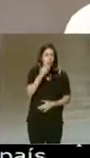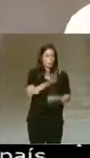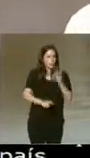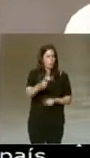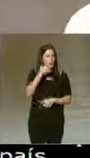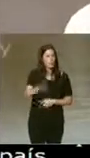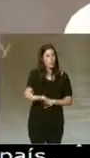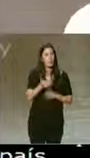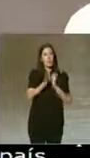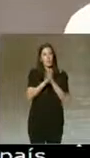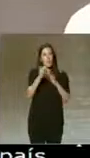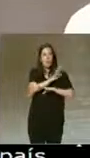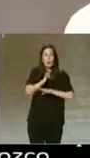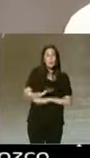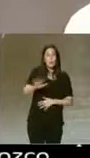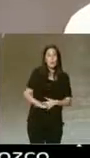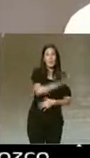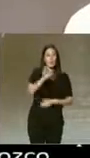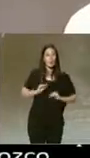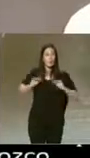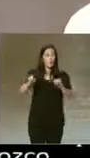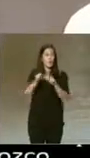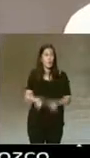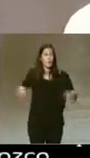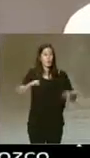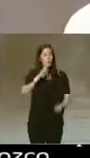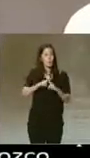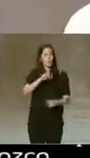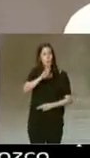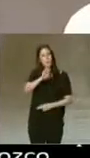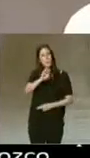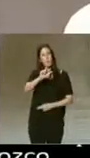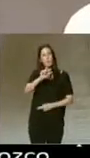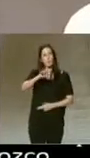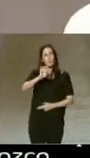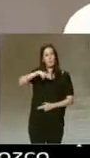in passing this into the different legislations. In France, there is a